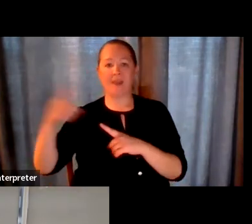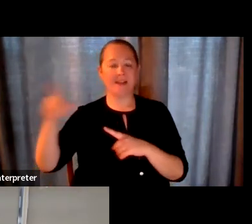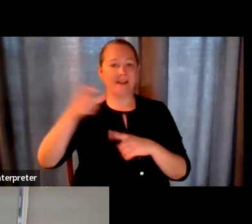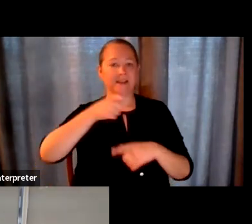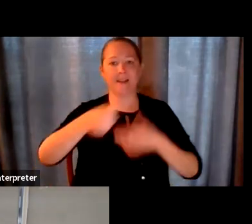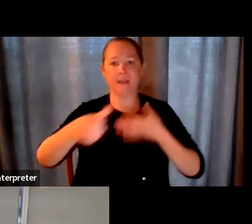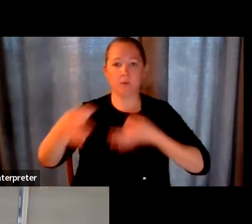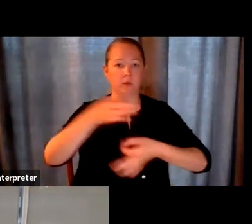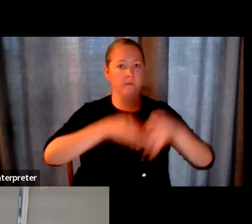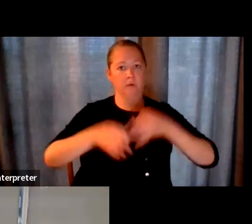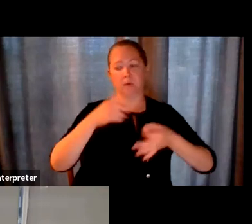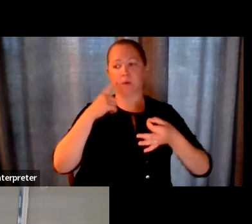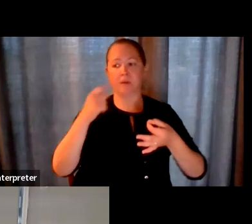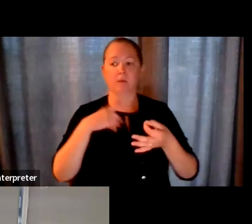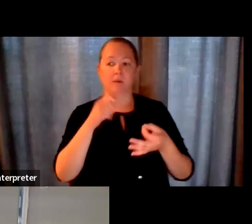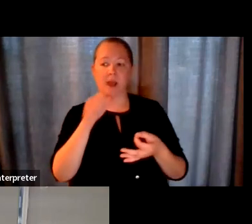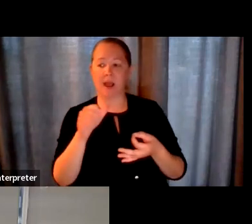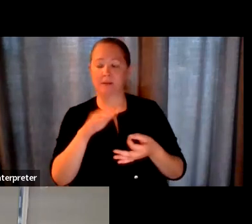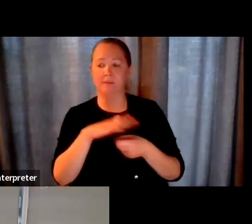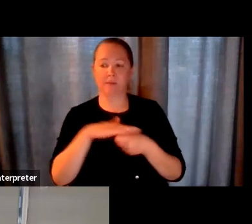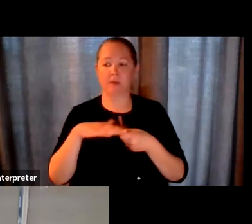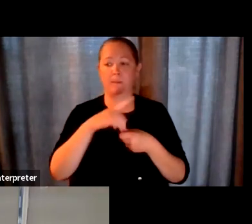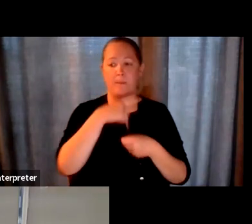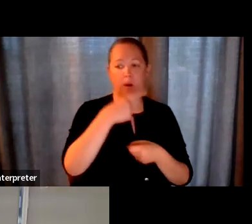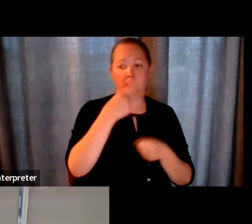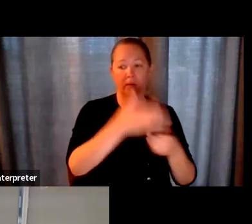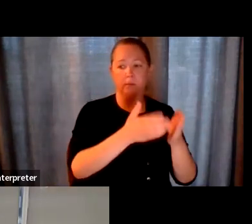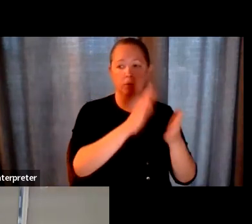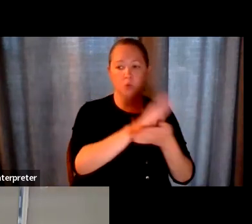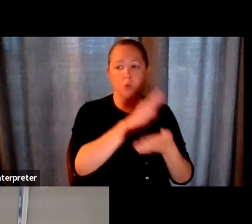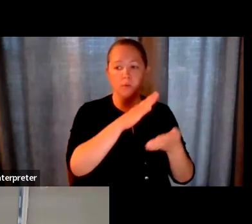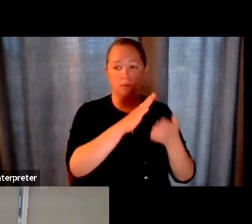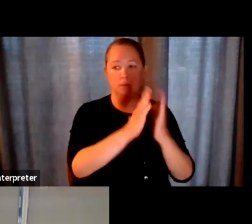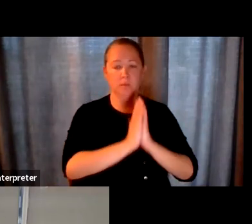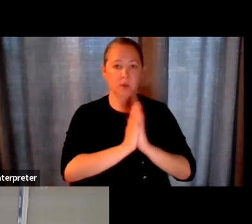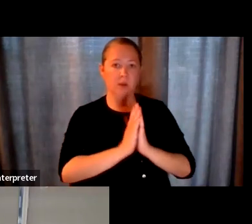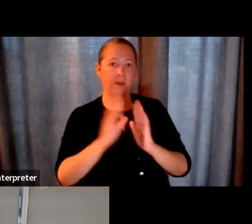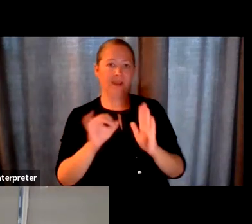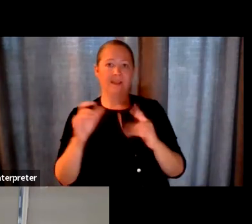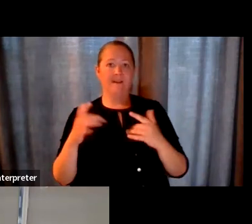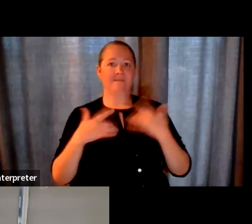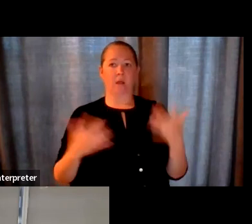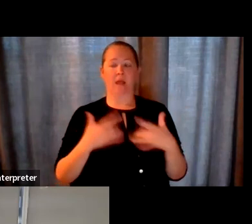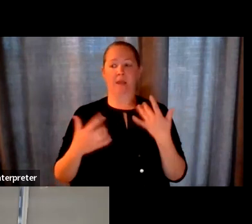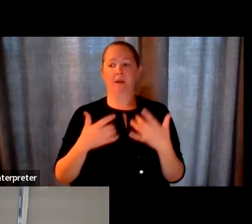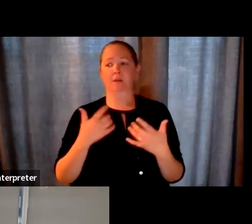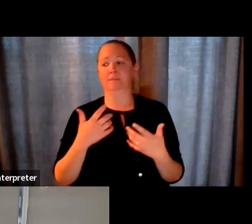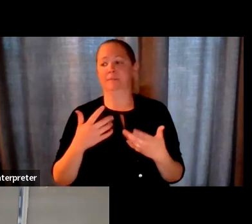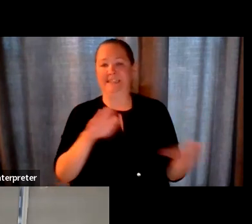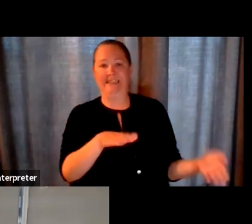where they're inviting prayer into our public schools through just one blow. It was like death from 1,000 cuts